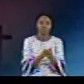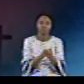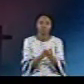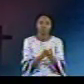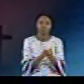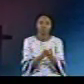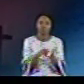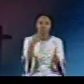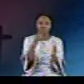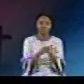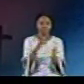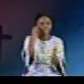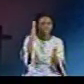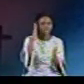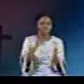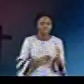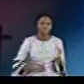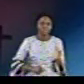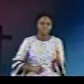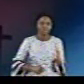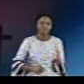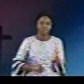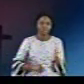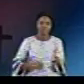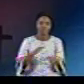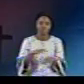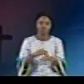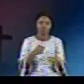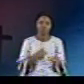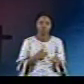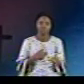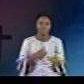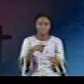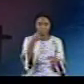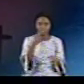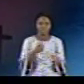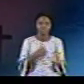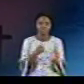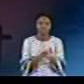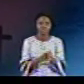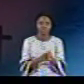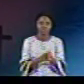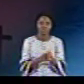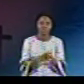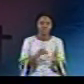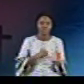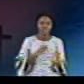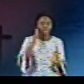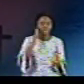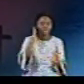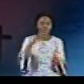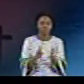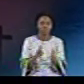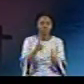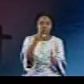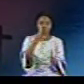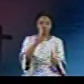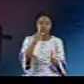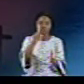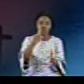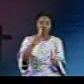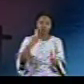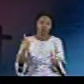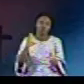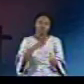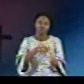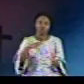operate the team now he now tell me that i will give him 150 000. and i will offer him 80 000. so